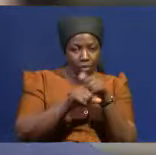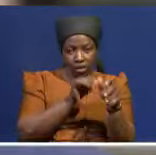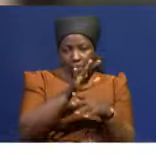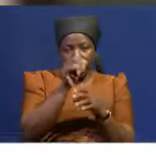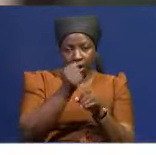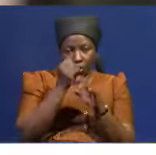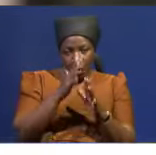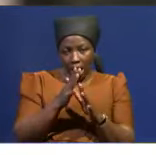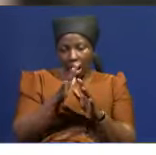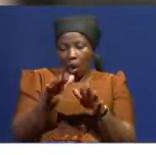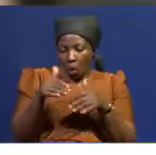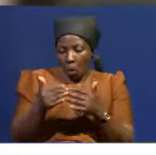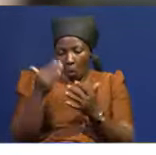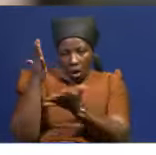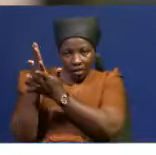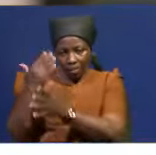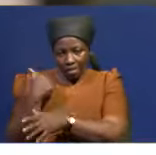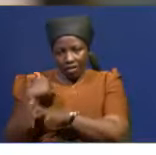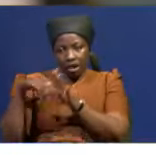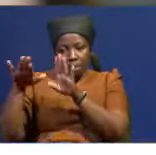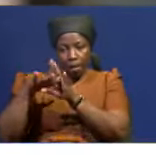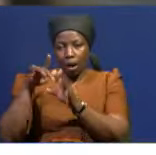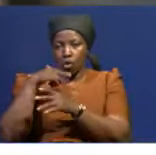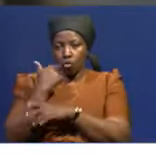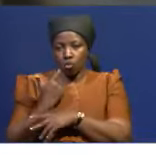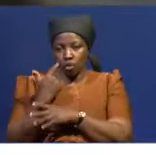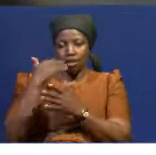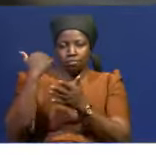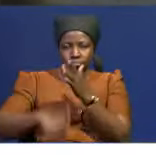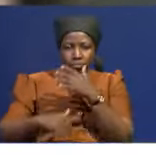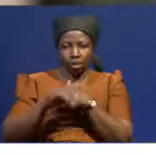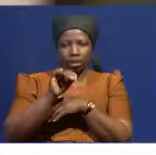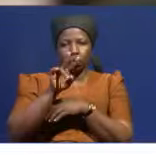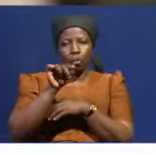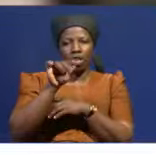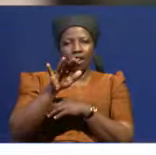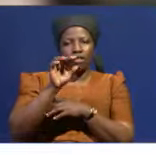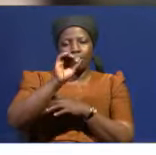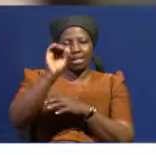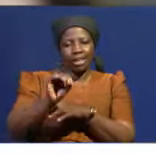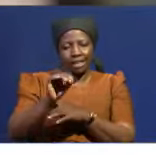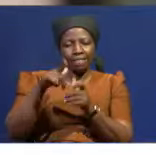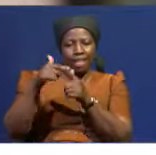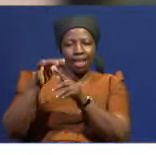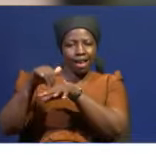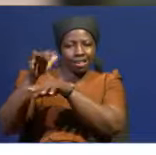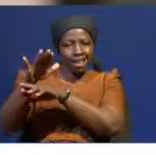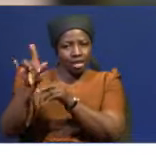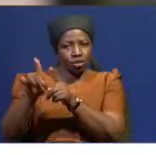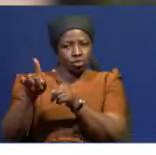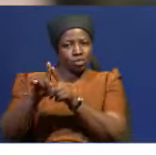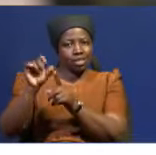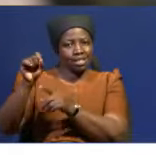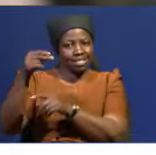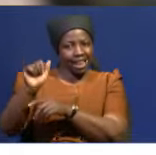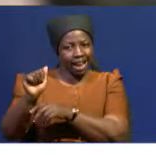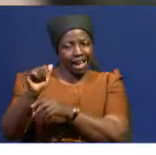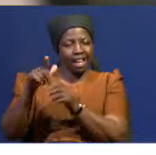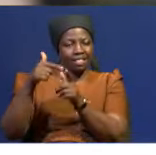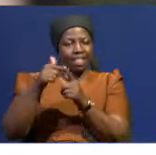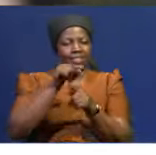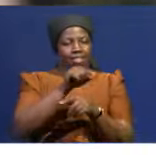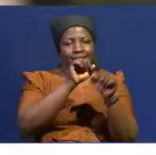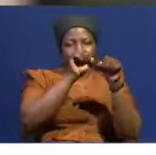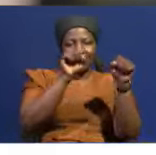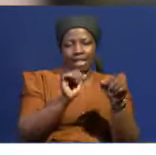deduct 2.75% and shall be remitted to social authority, the system will definitely reject them.